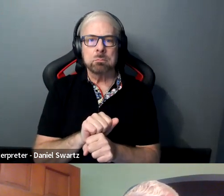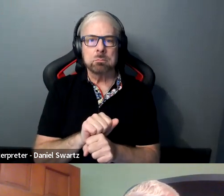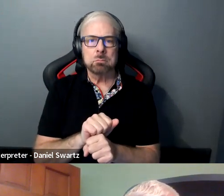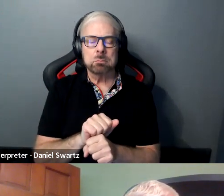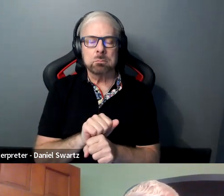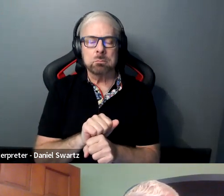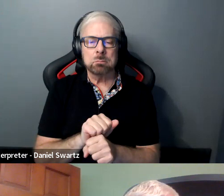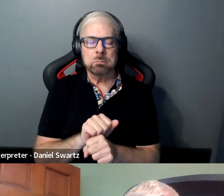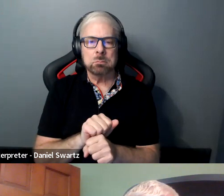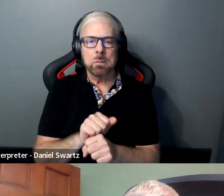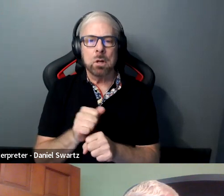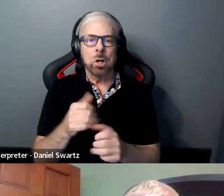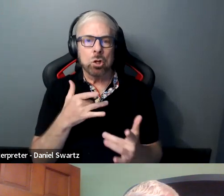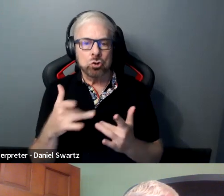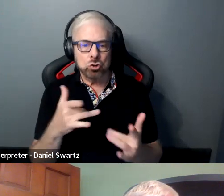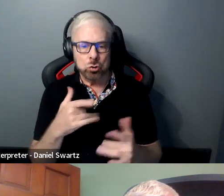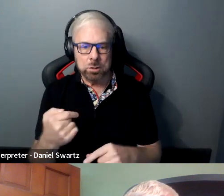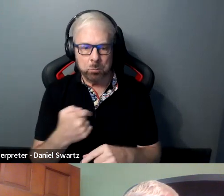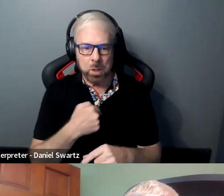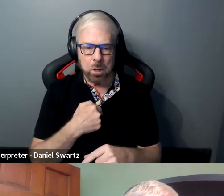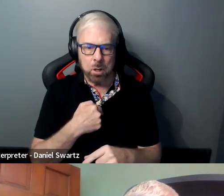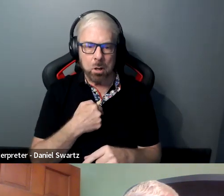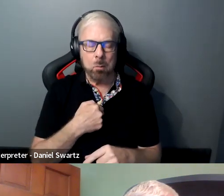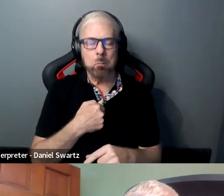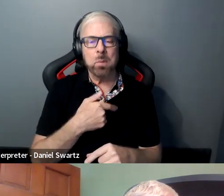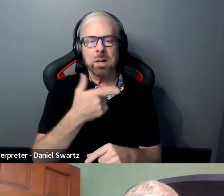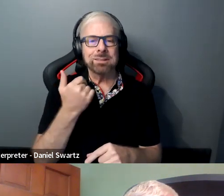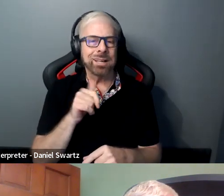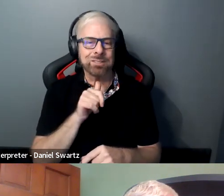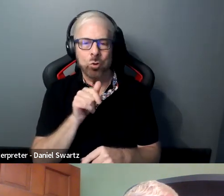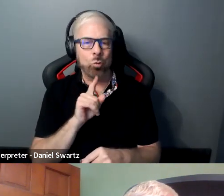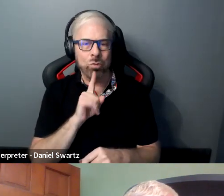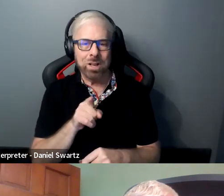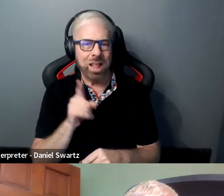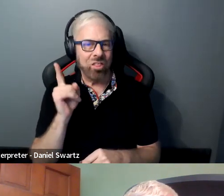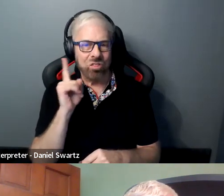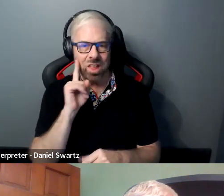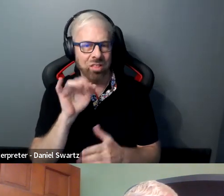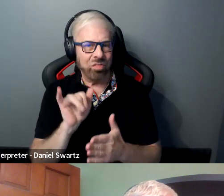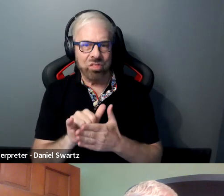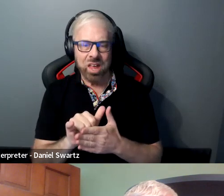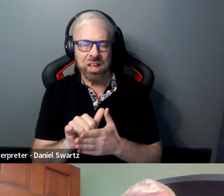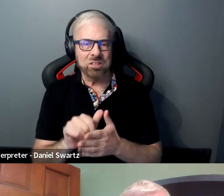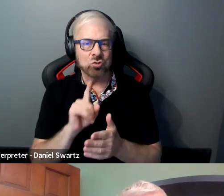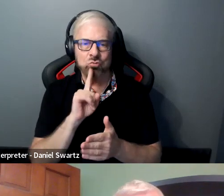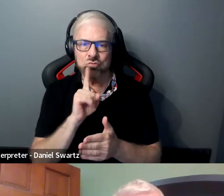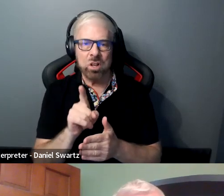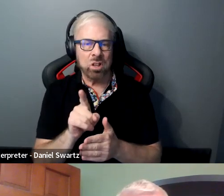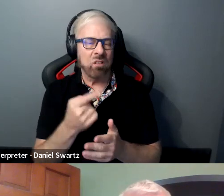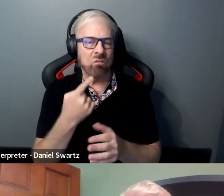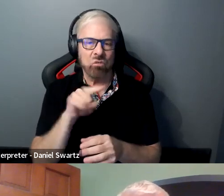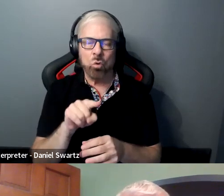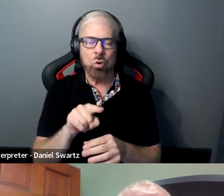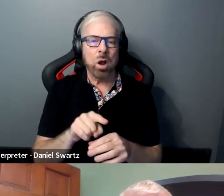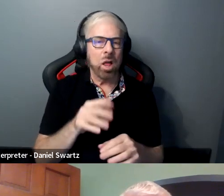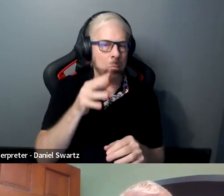It concerns me because I don't really see this being driven by individuals and parents and family members and